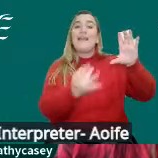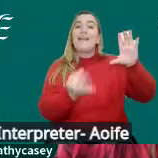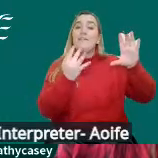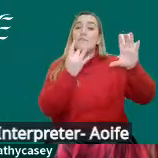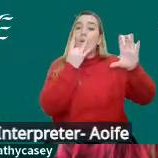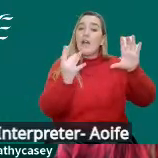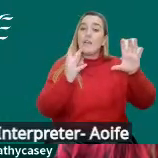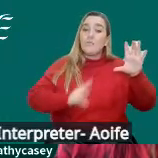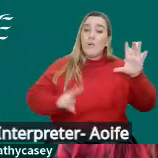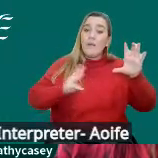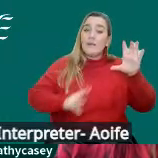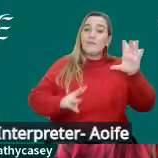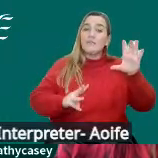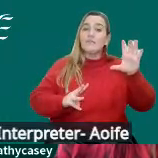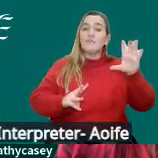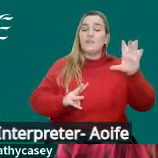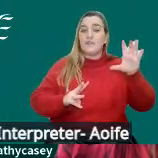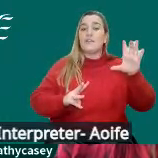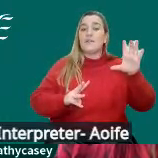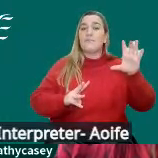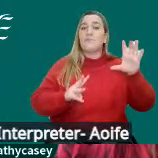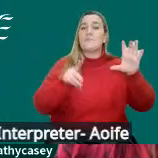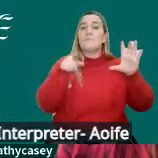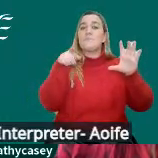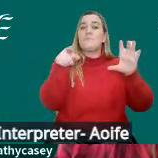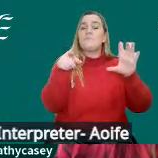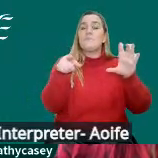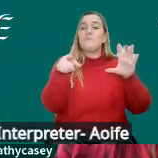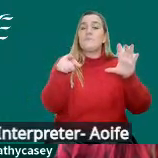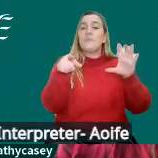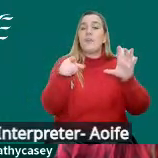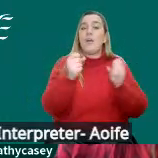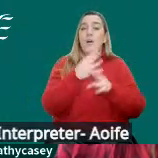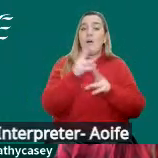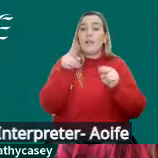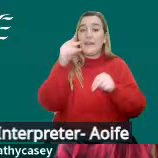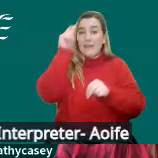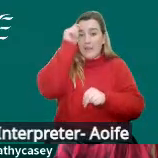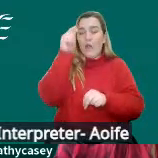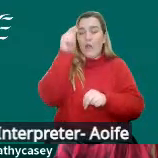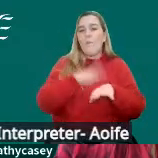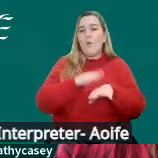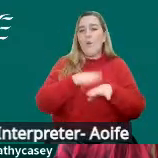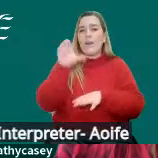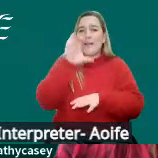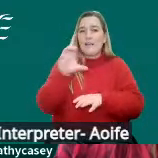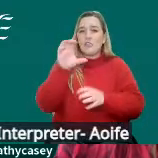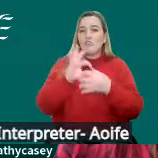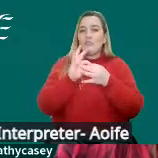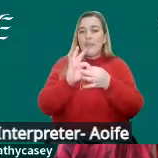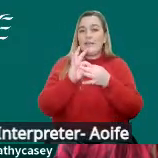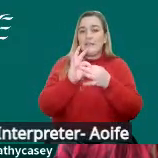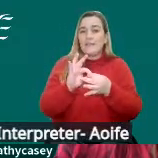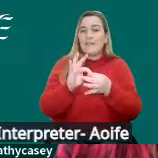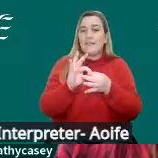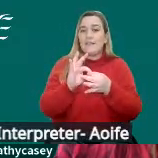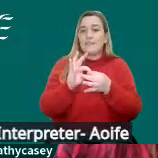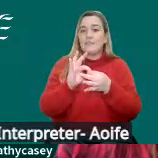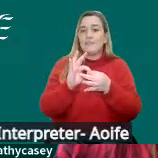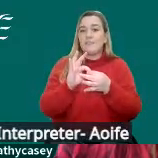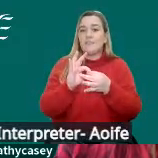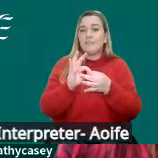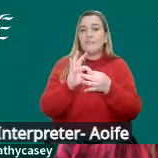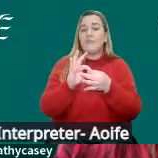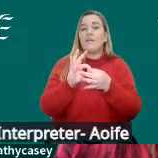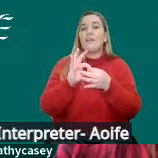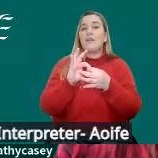of the risk of death, all will think that it's more cancer related, particularly breast cancer, when in actual fact, 1 in 4 of us is